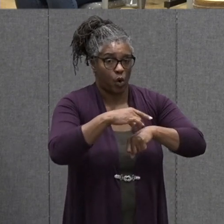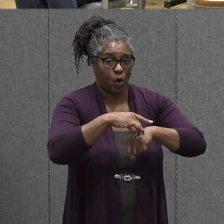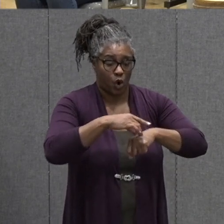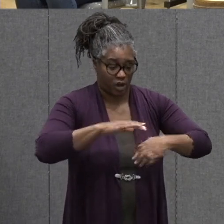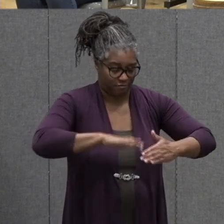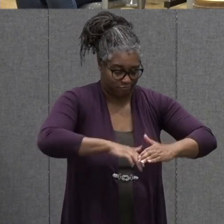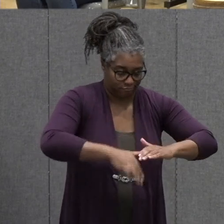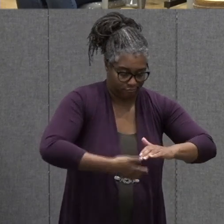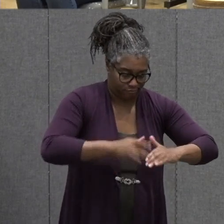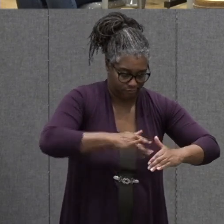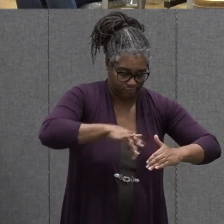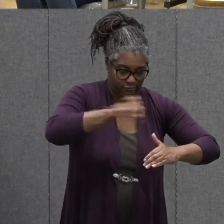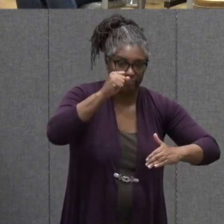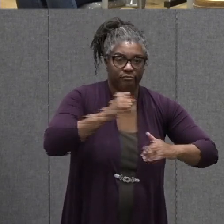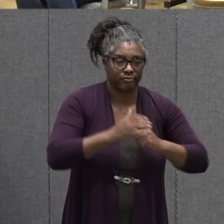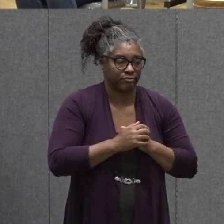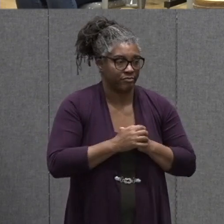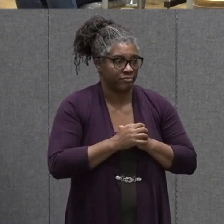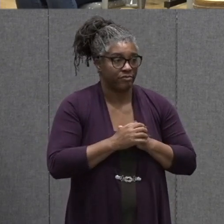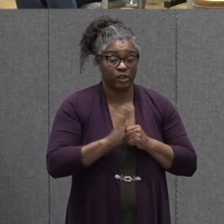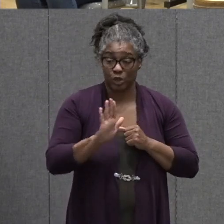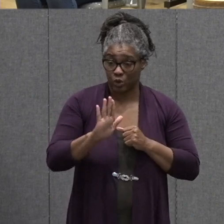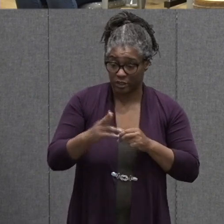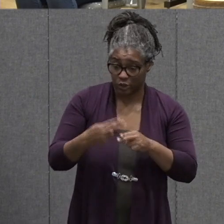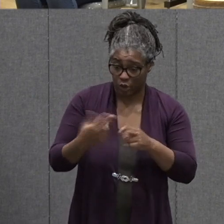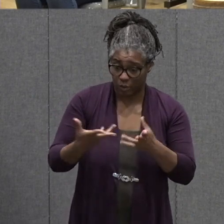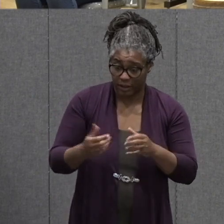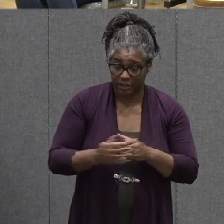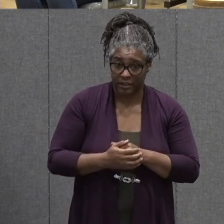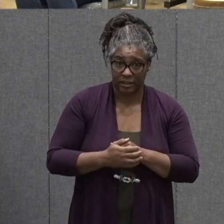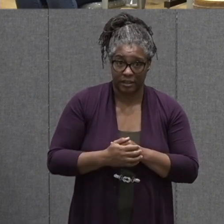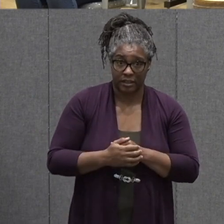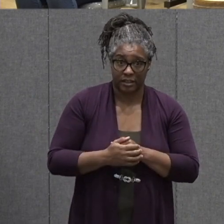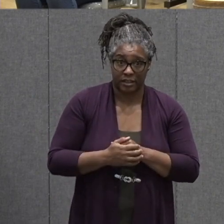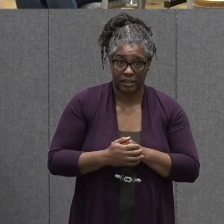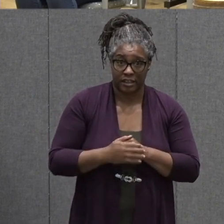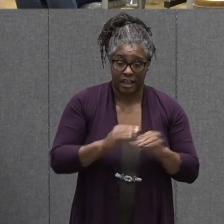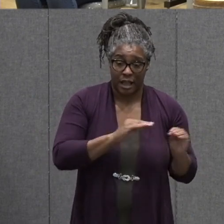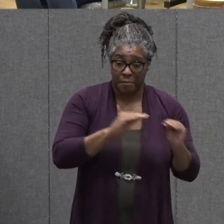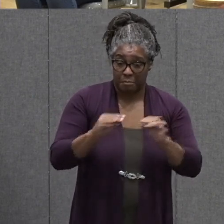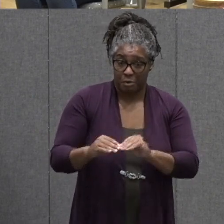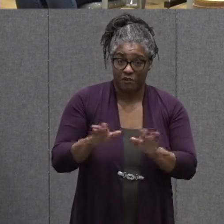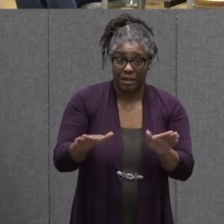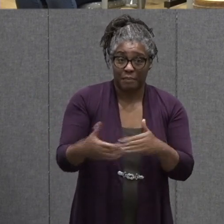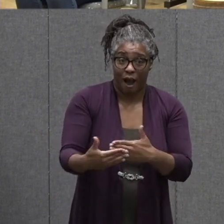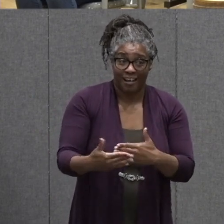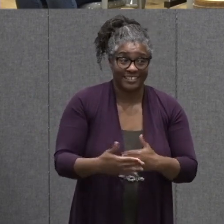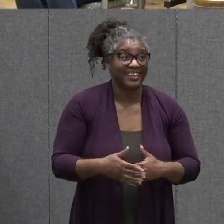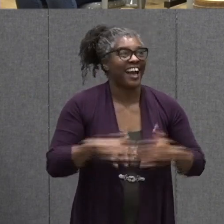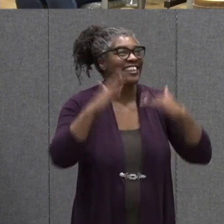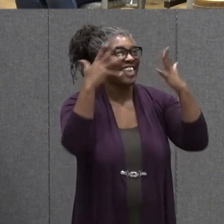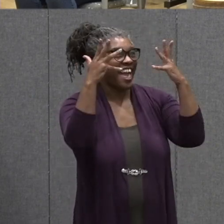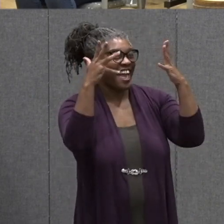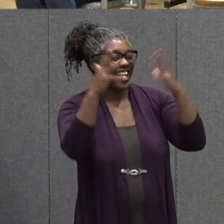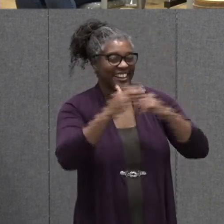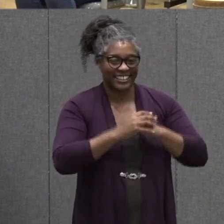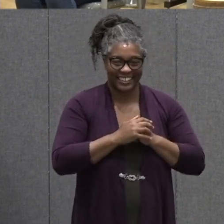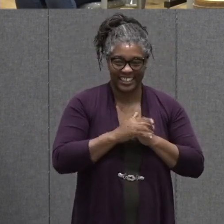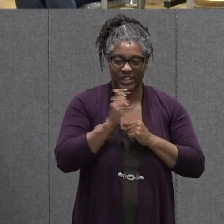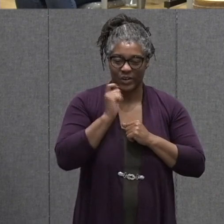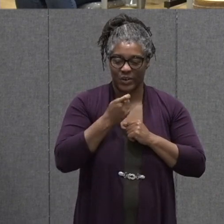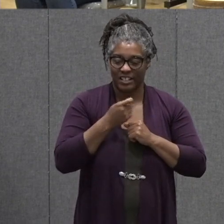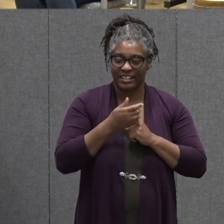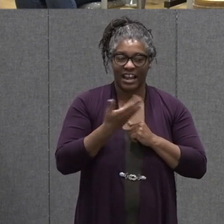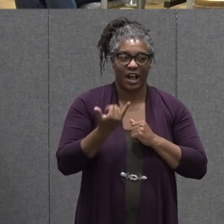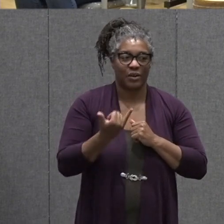have both those names. Very cool. And then what is the name of your instrument? A moving box. Yay! All right, cool. We're going to come